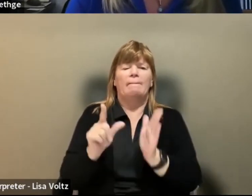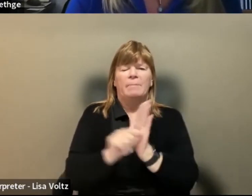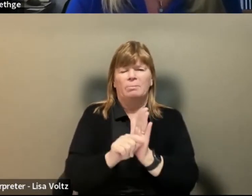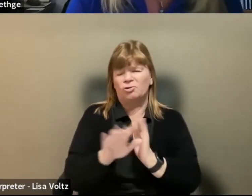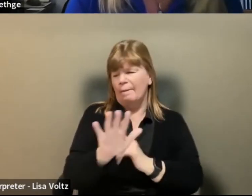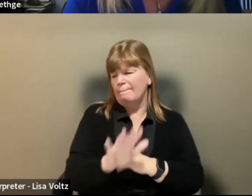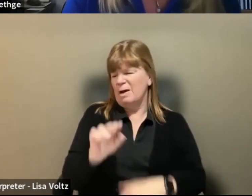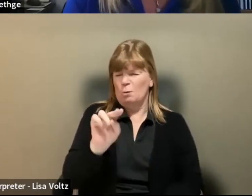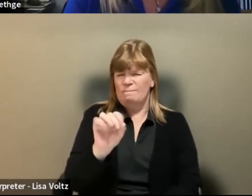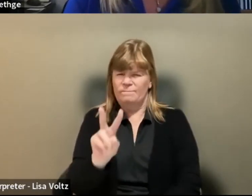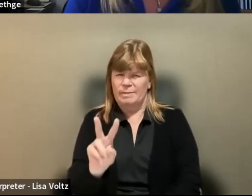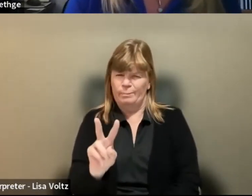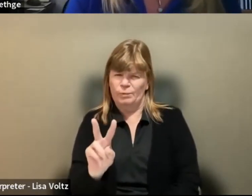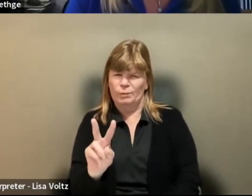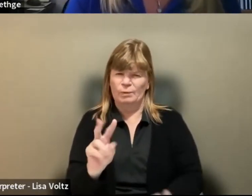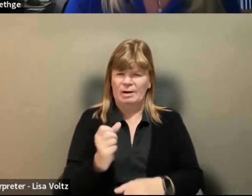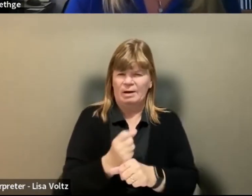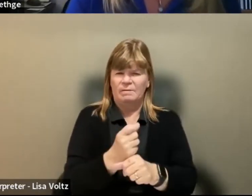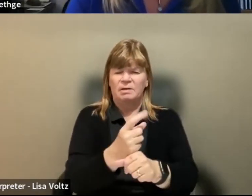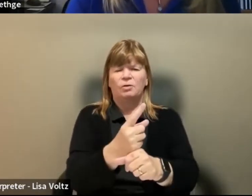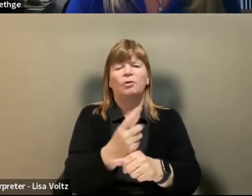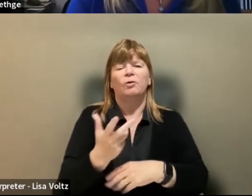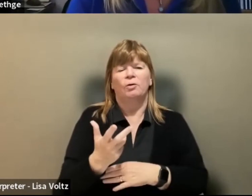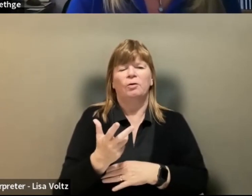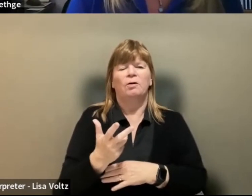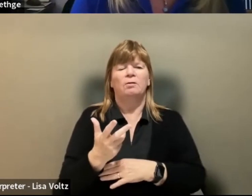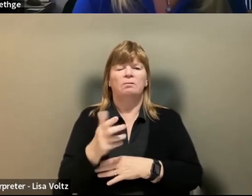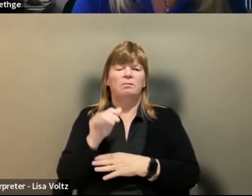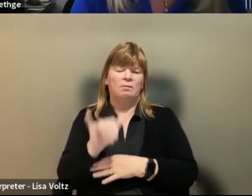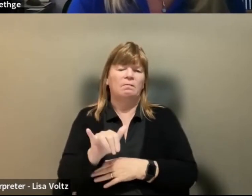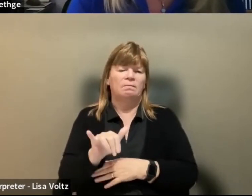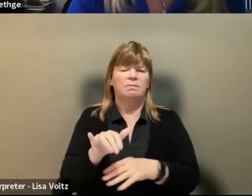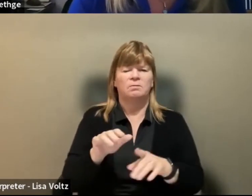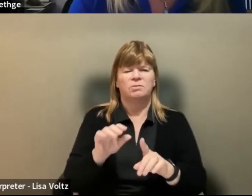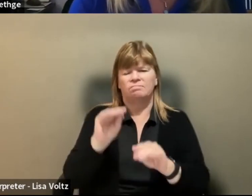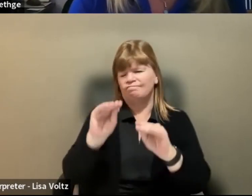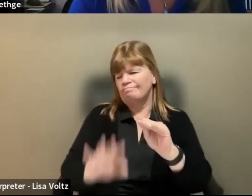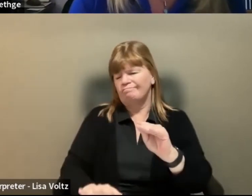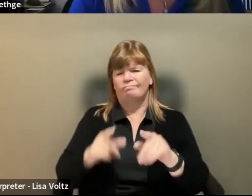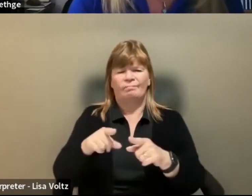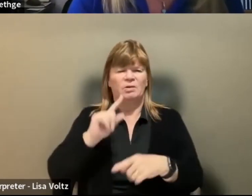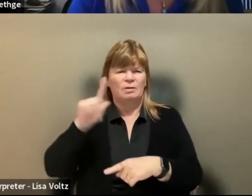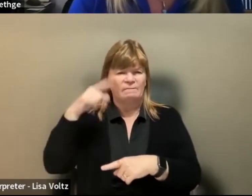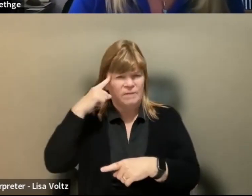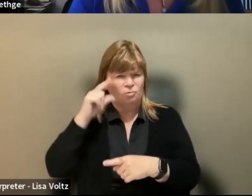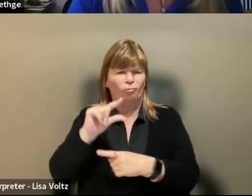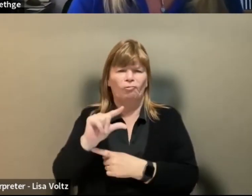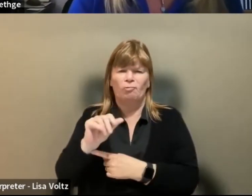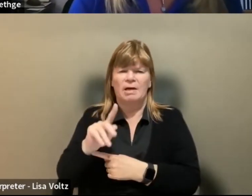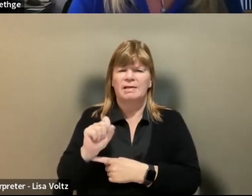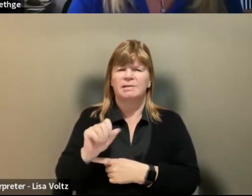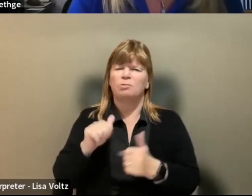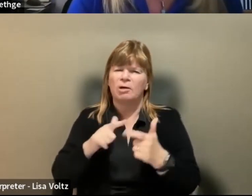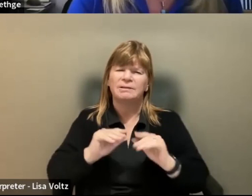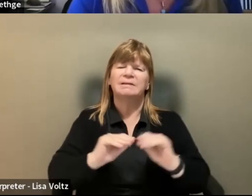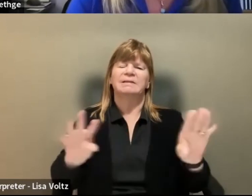around November of each year. And of course, those are put on grants.gov since they are federal grants. And we try to get the word out through as